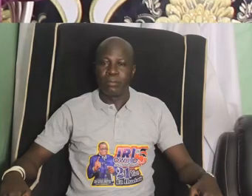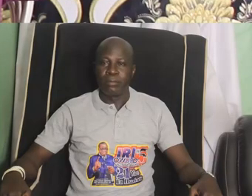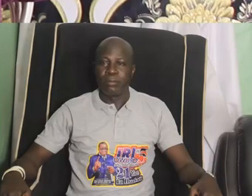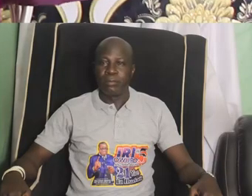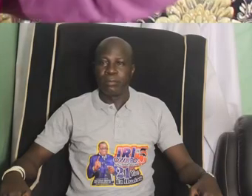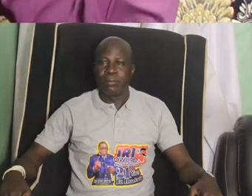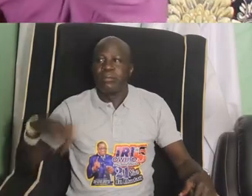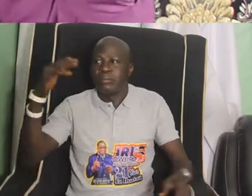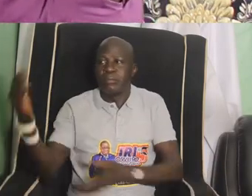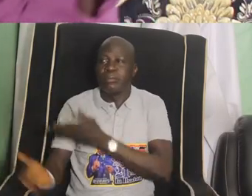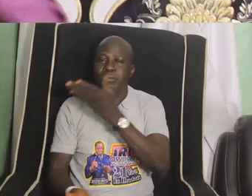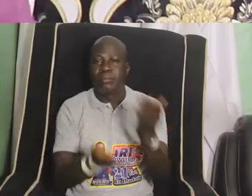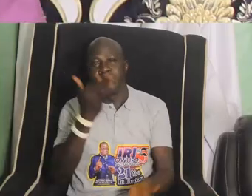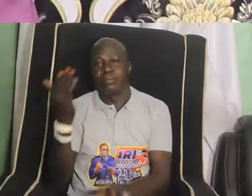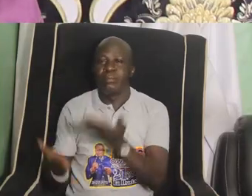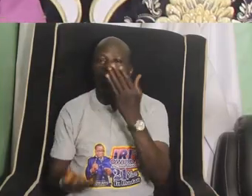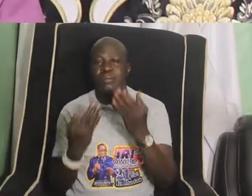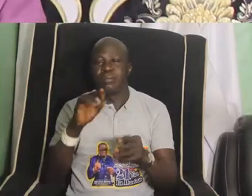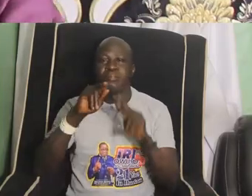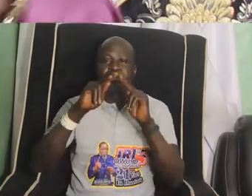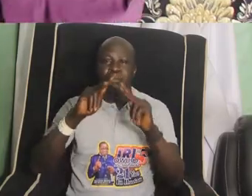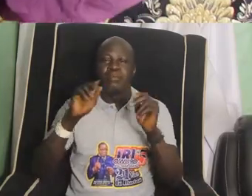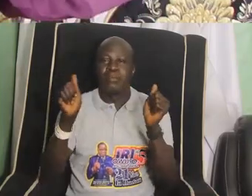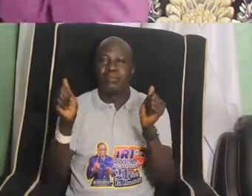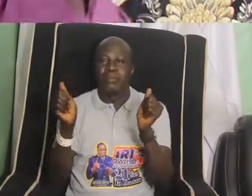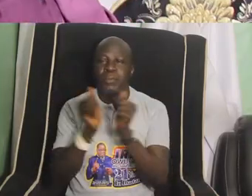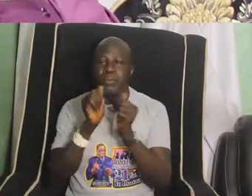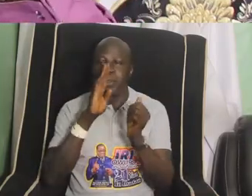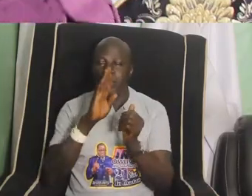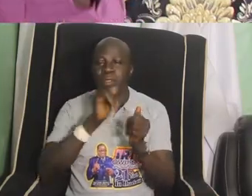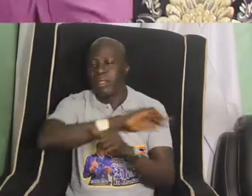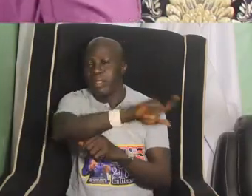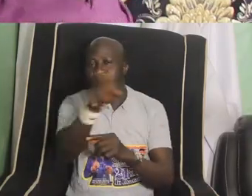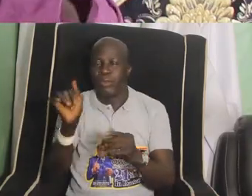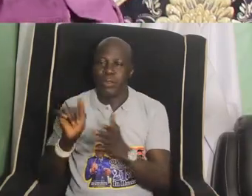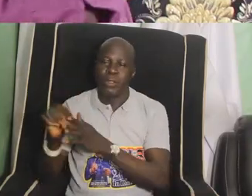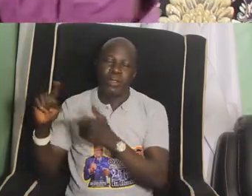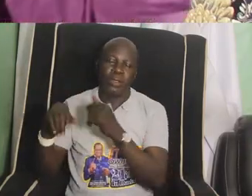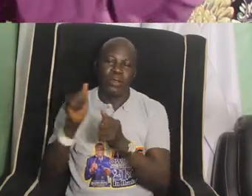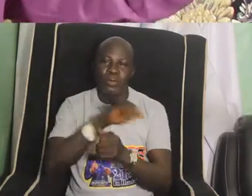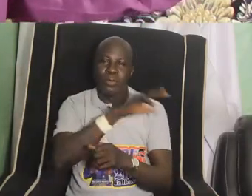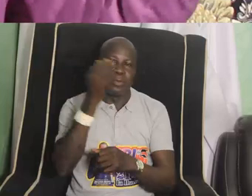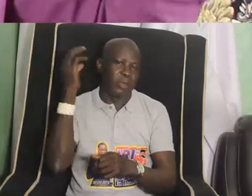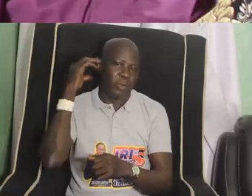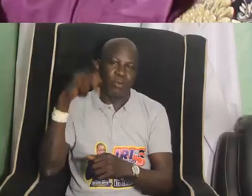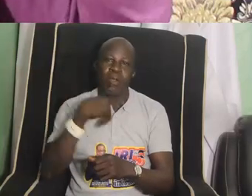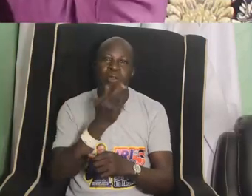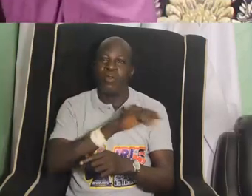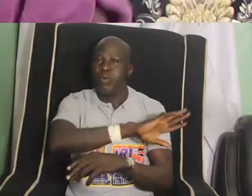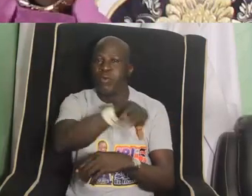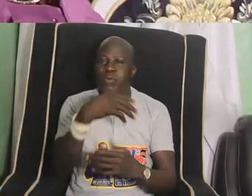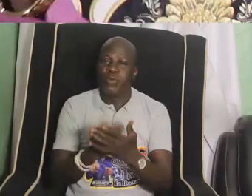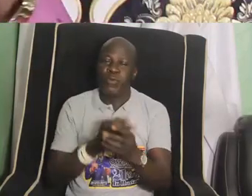olorun alaafia the god of peace ke wa pelu gbogbo eniyan be with everyone gbogbo ohun mi that's hearing my voice take